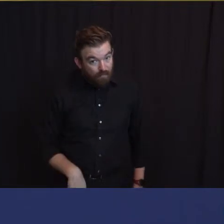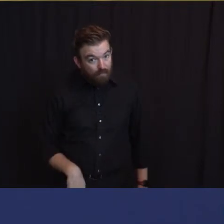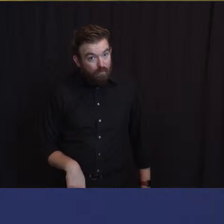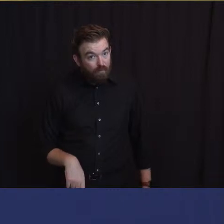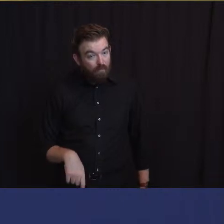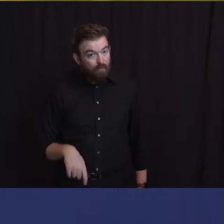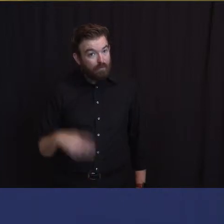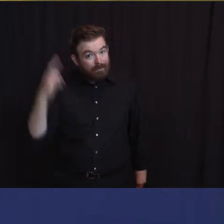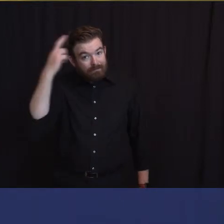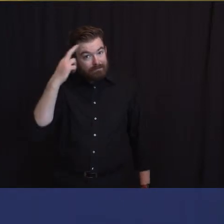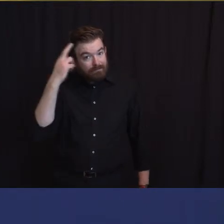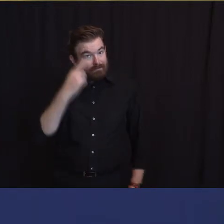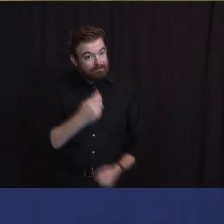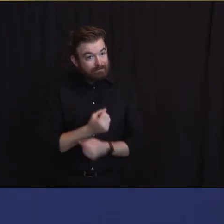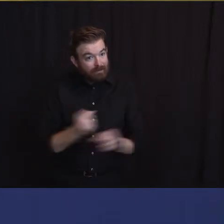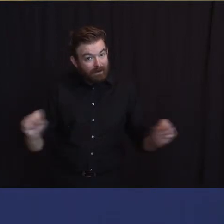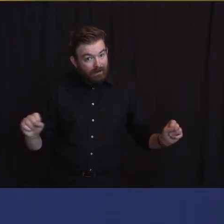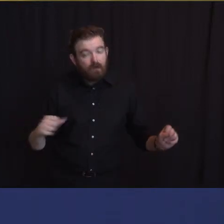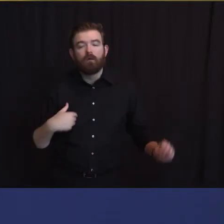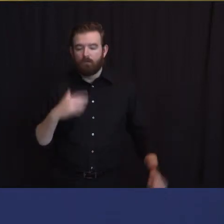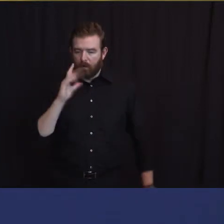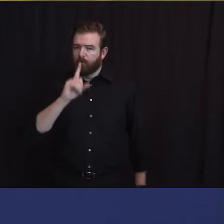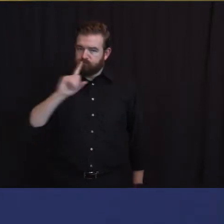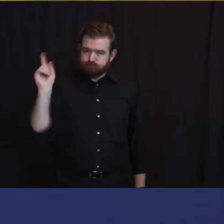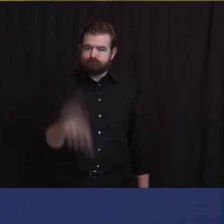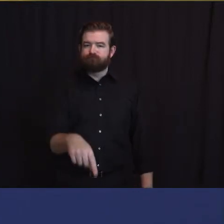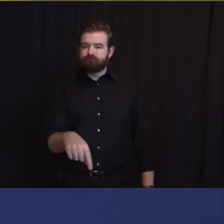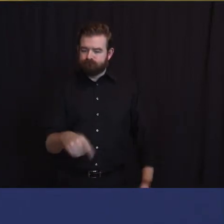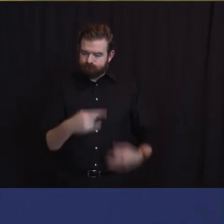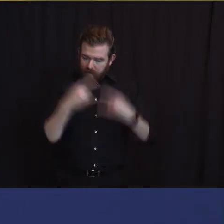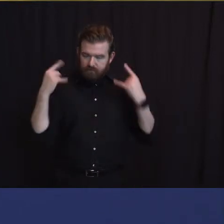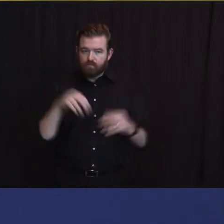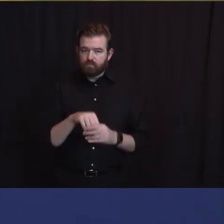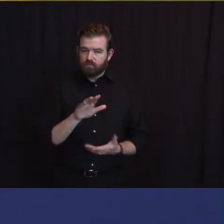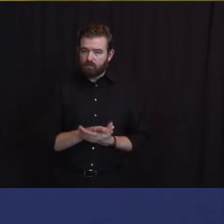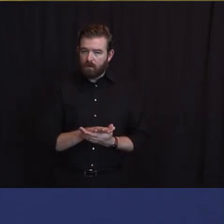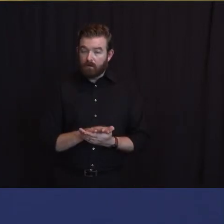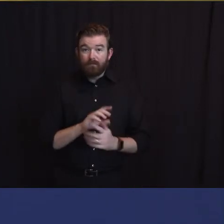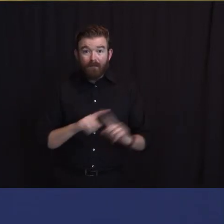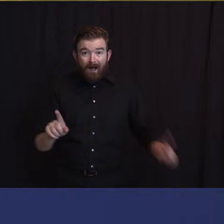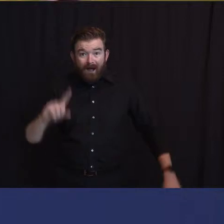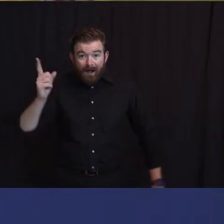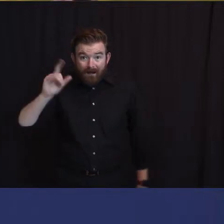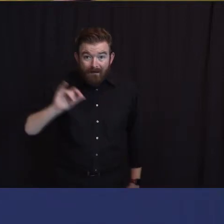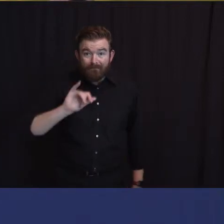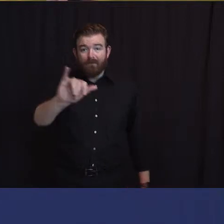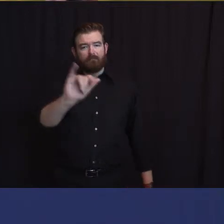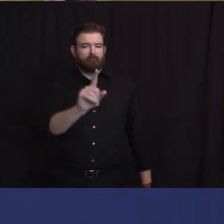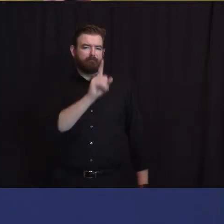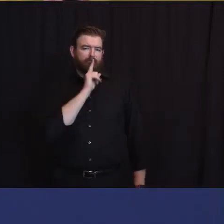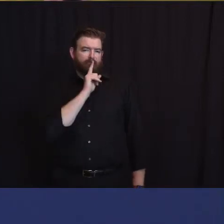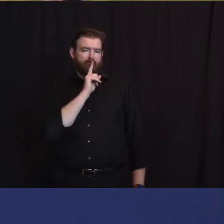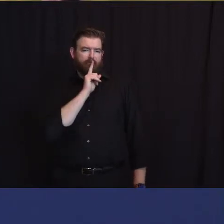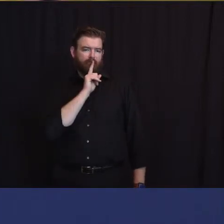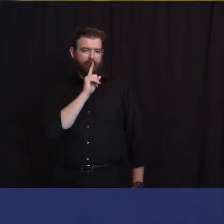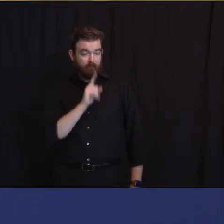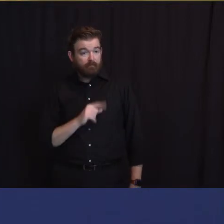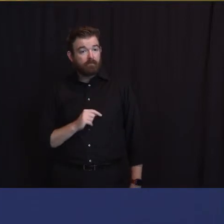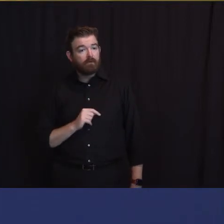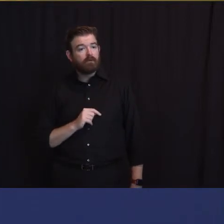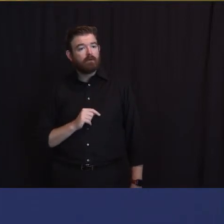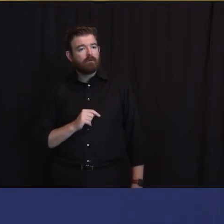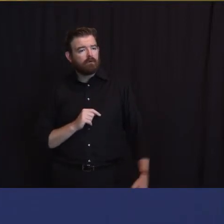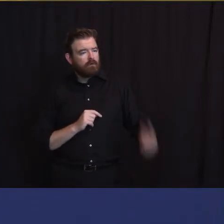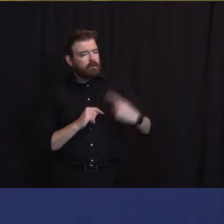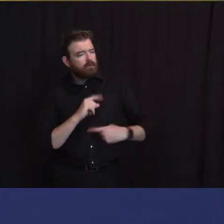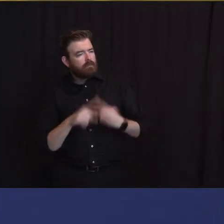we will do it. And again, it is not forever and for always. I have no insight on your question on Department of Labor. Dan, will you help me follow up